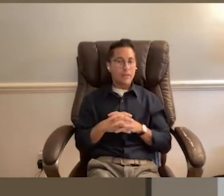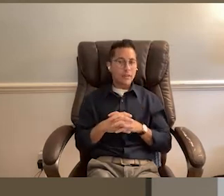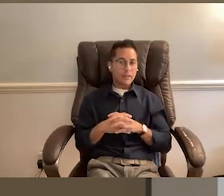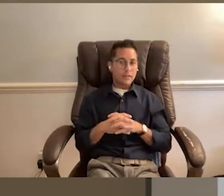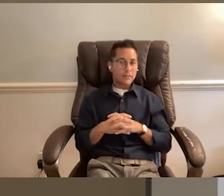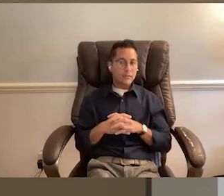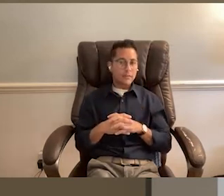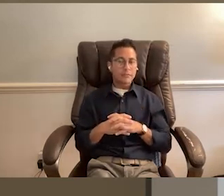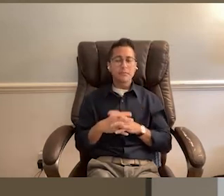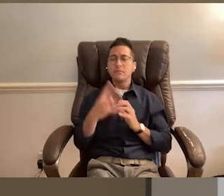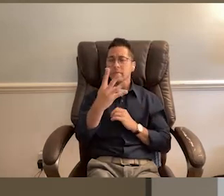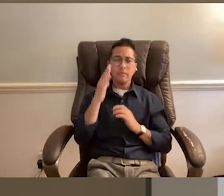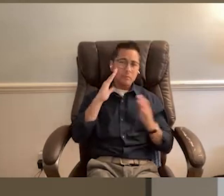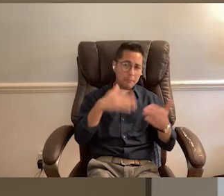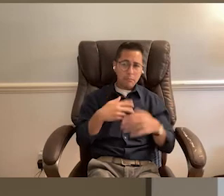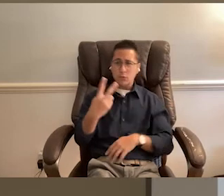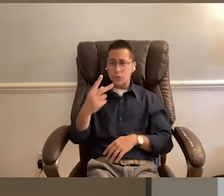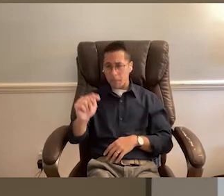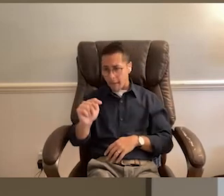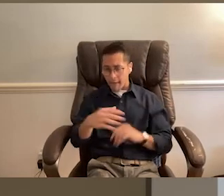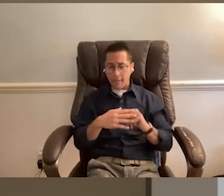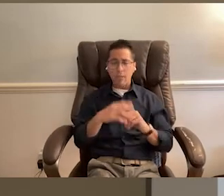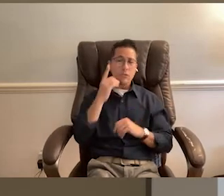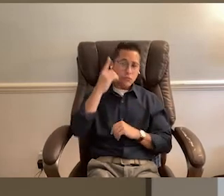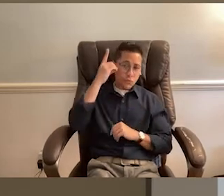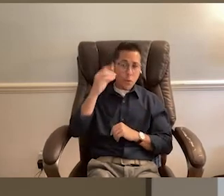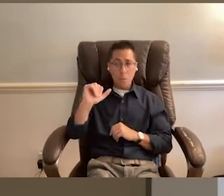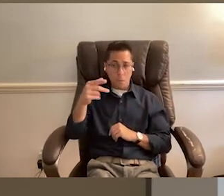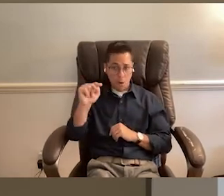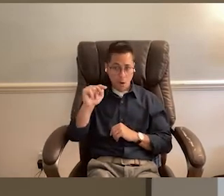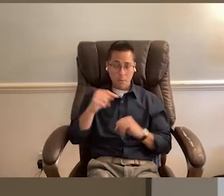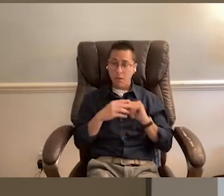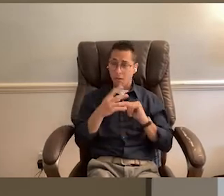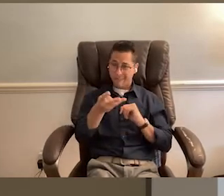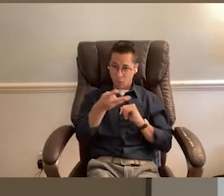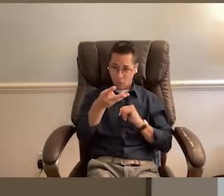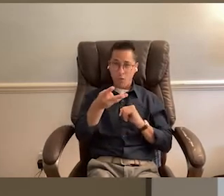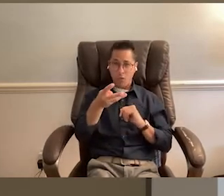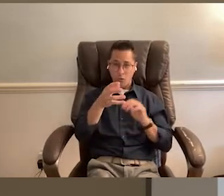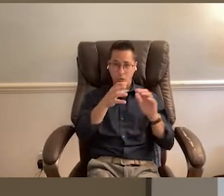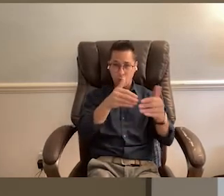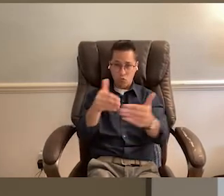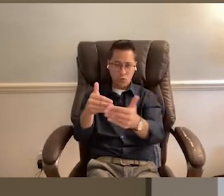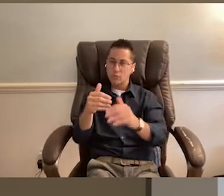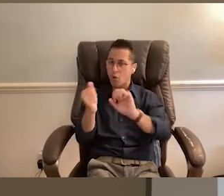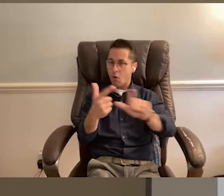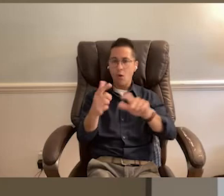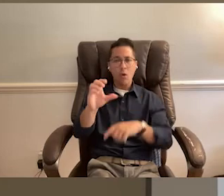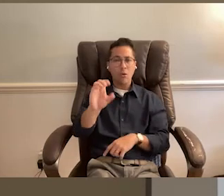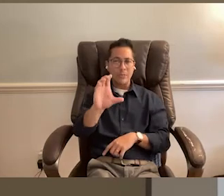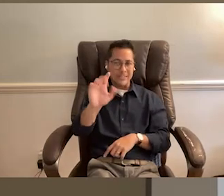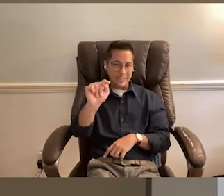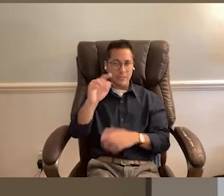We also include a residential component, which more and more programs are starting to do, which is awesome because I love our residential program. Our students can